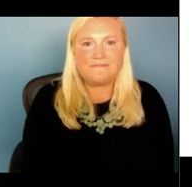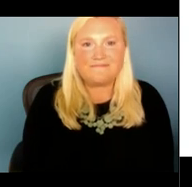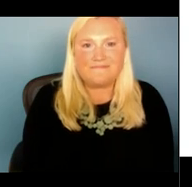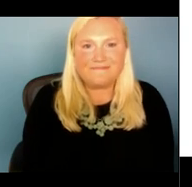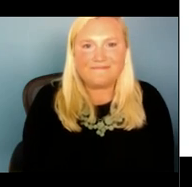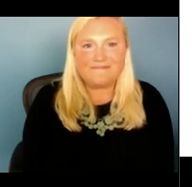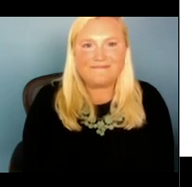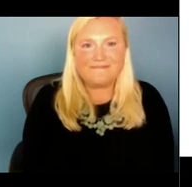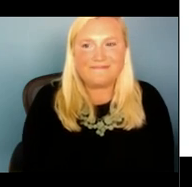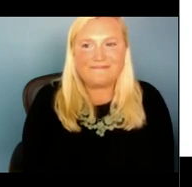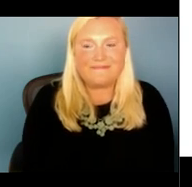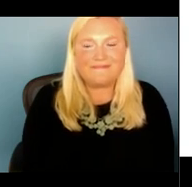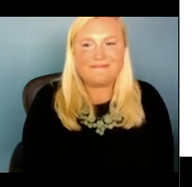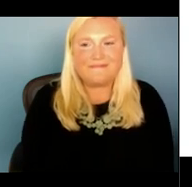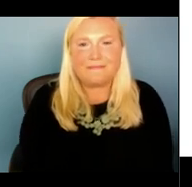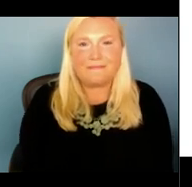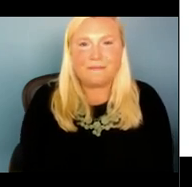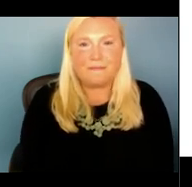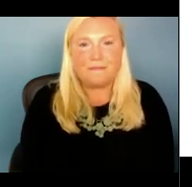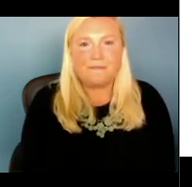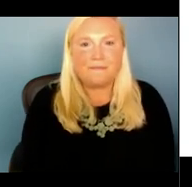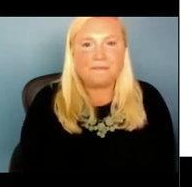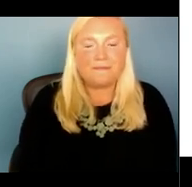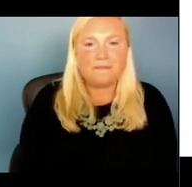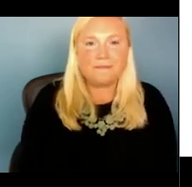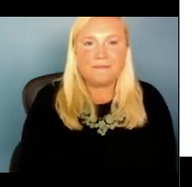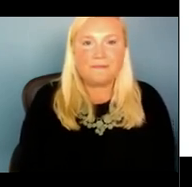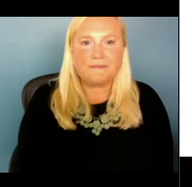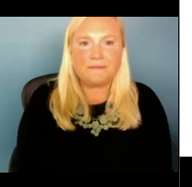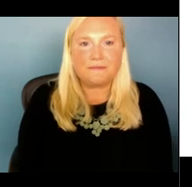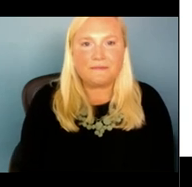repetition of a part of a word like that, or a